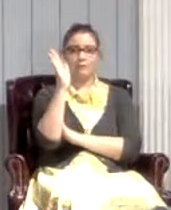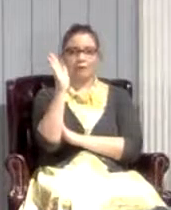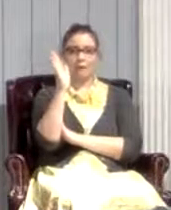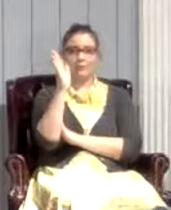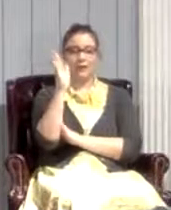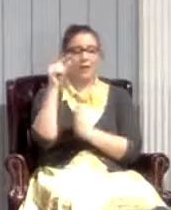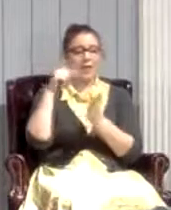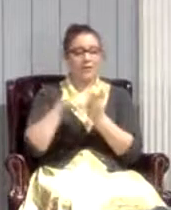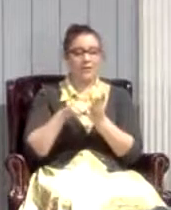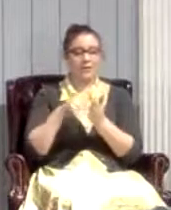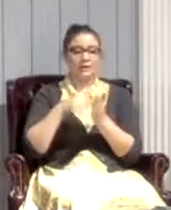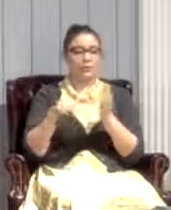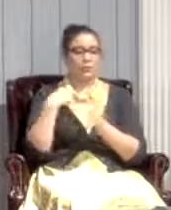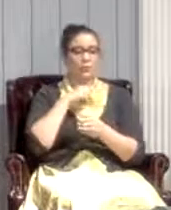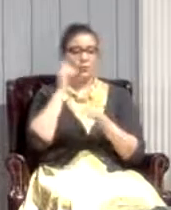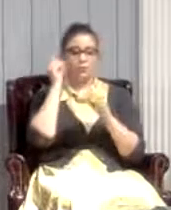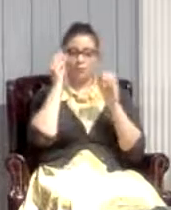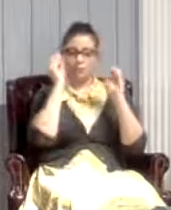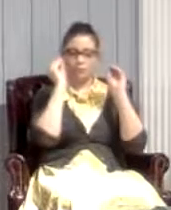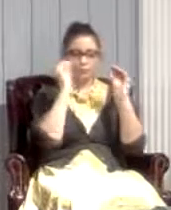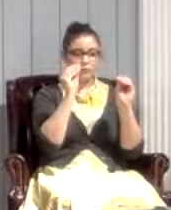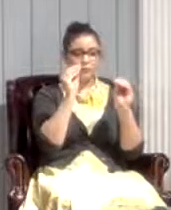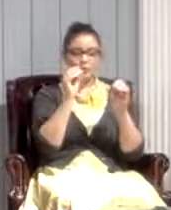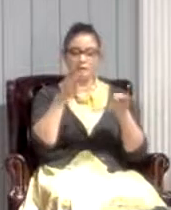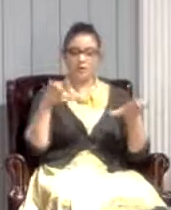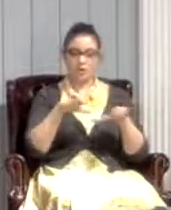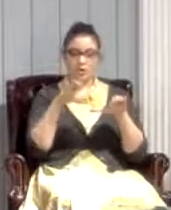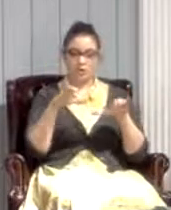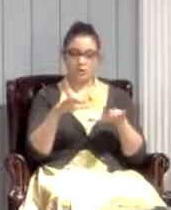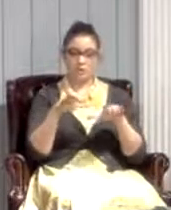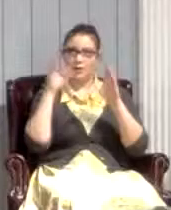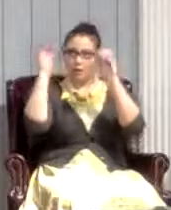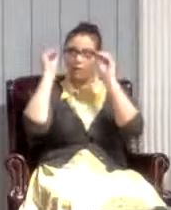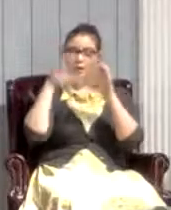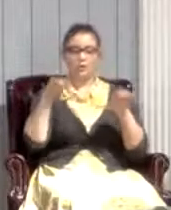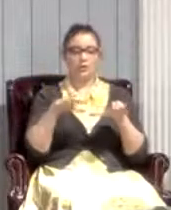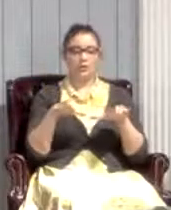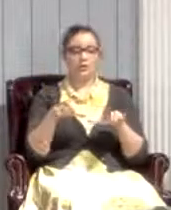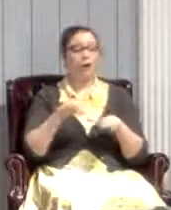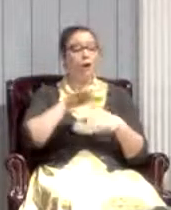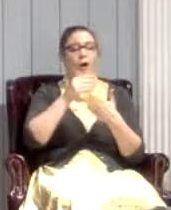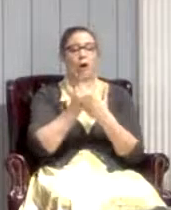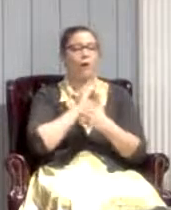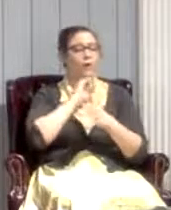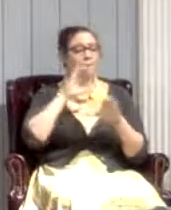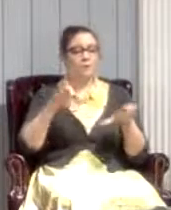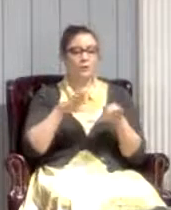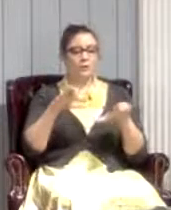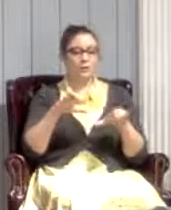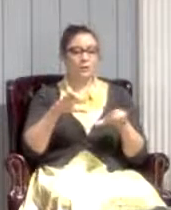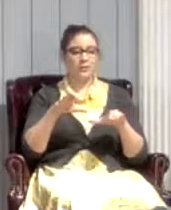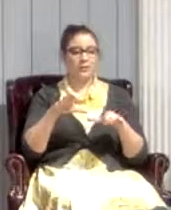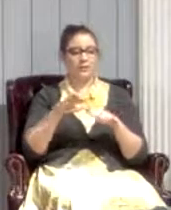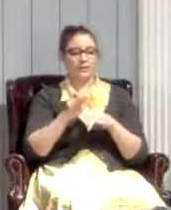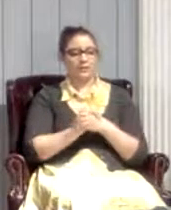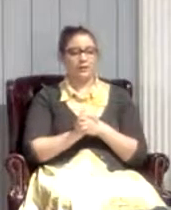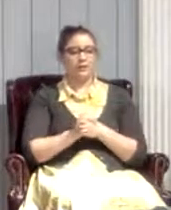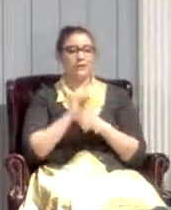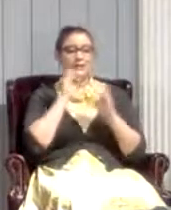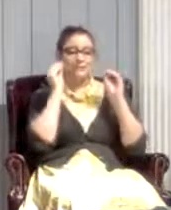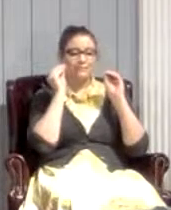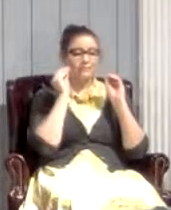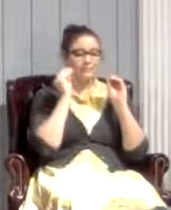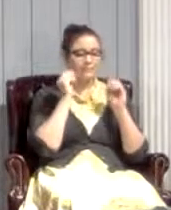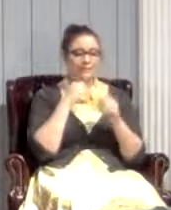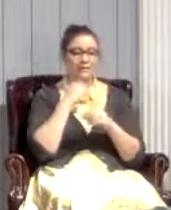what we're taught to do, and this is what I mean, all I'm doing is teaching you the word of God here. Please comply.